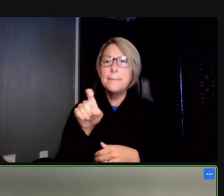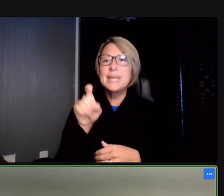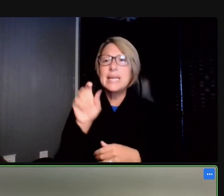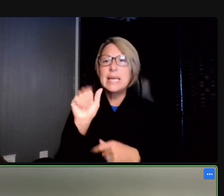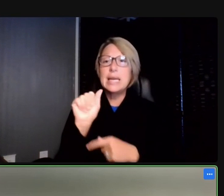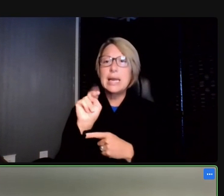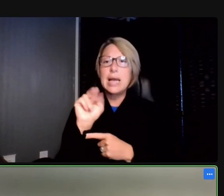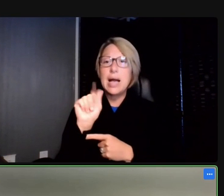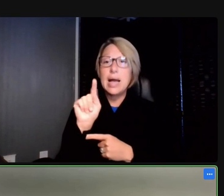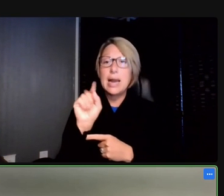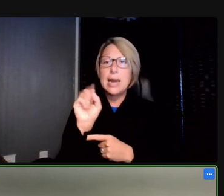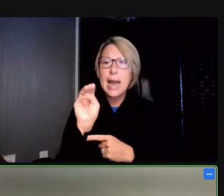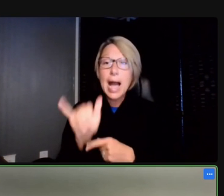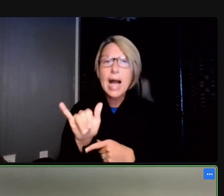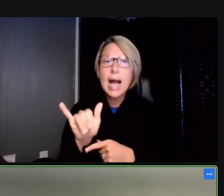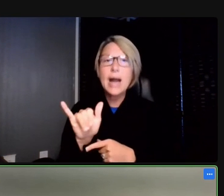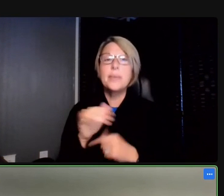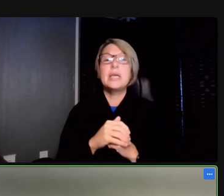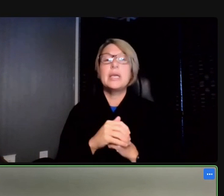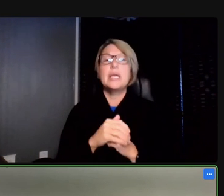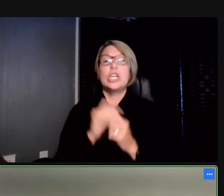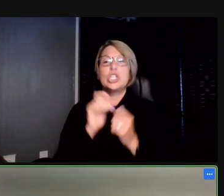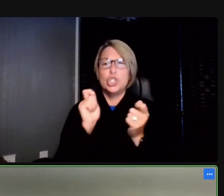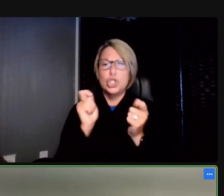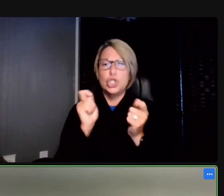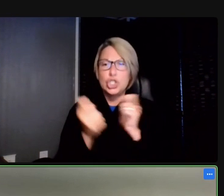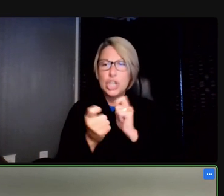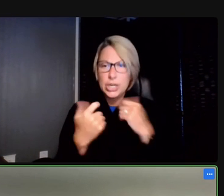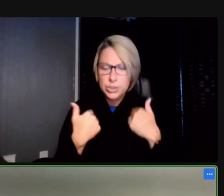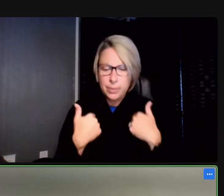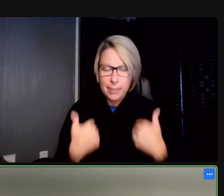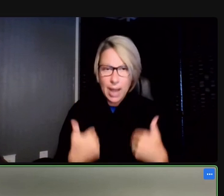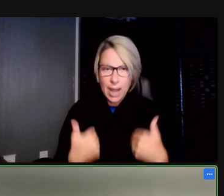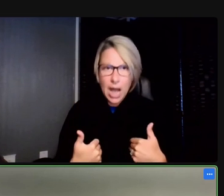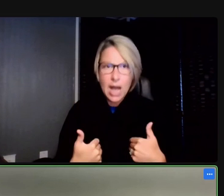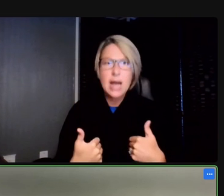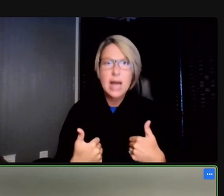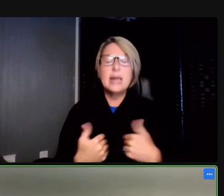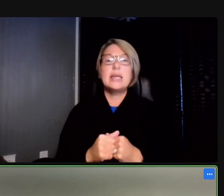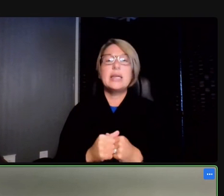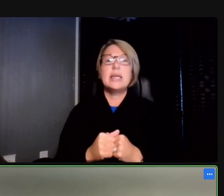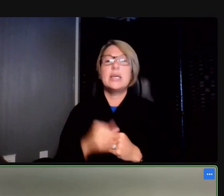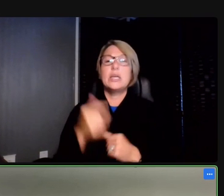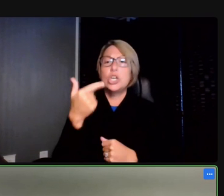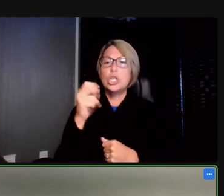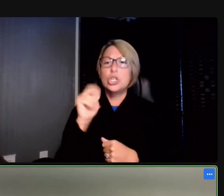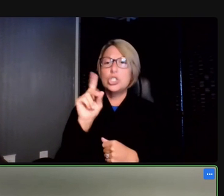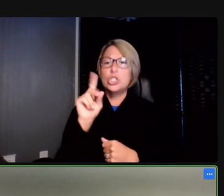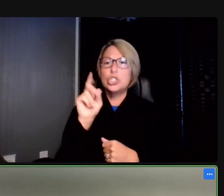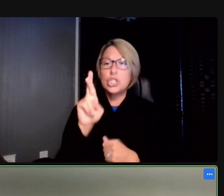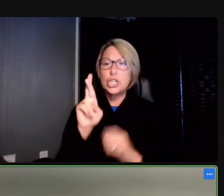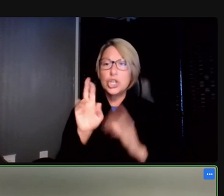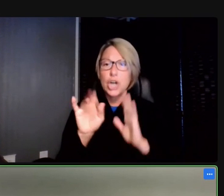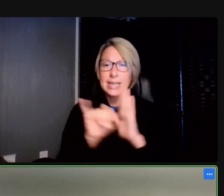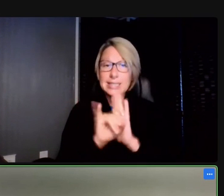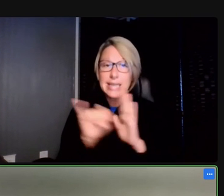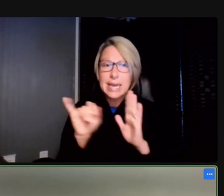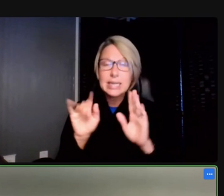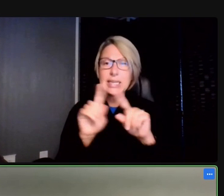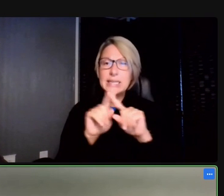the changes to your body. Again, you're reinforcing that. Gender identity, sexual